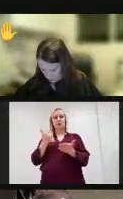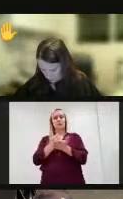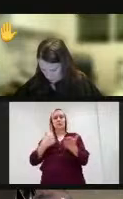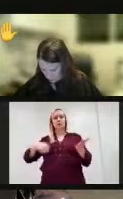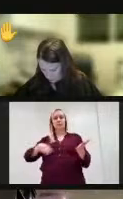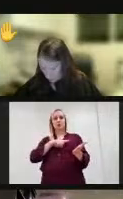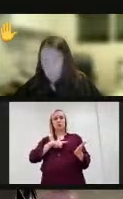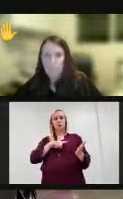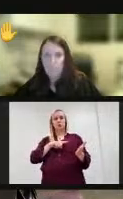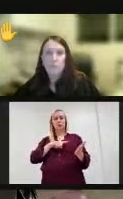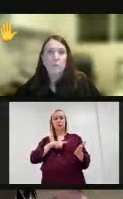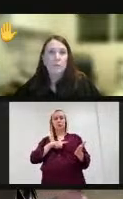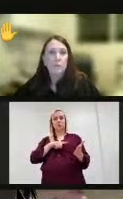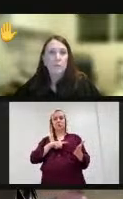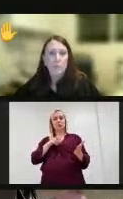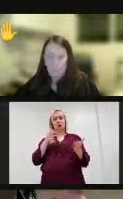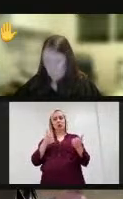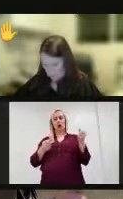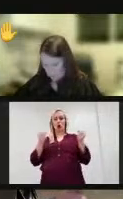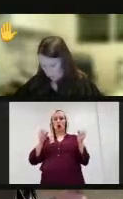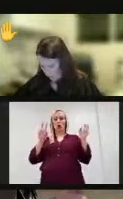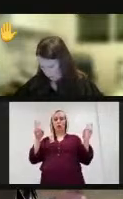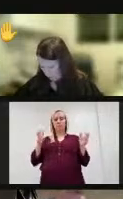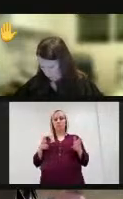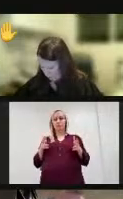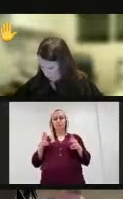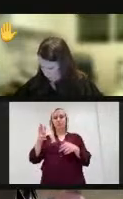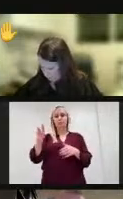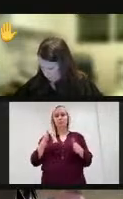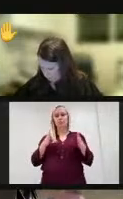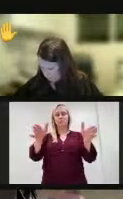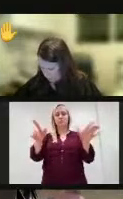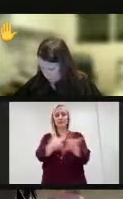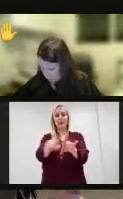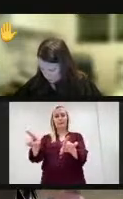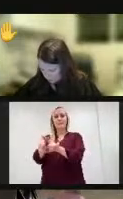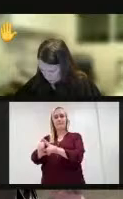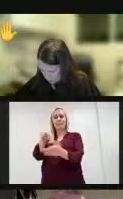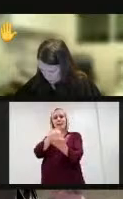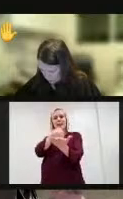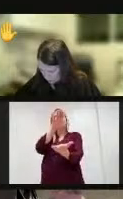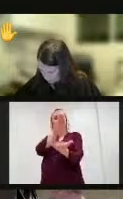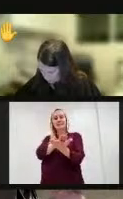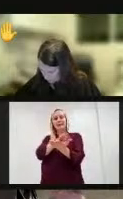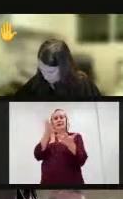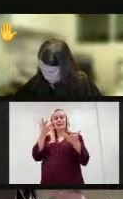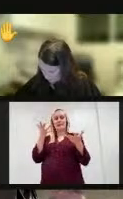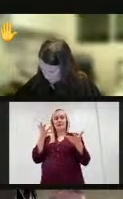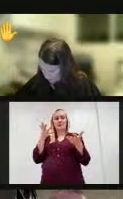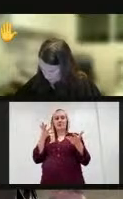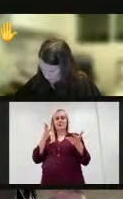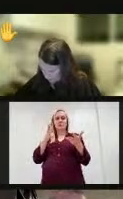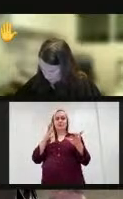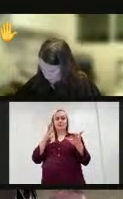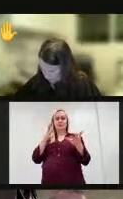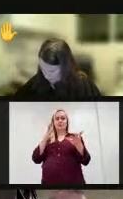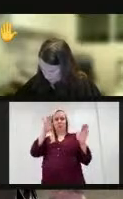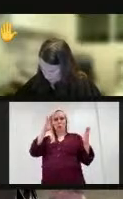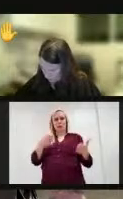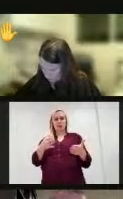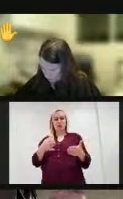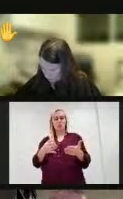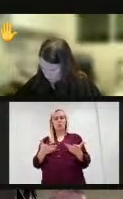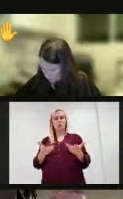push the car in the same direction, as I call it. And it's data driven so that it mitigates all kinds of our